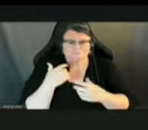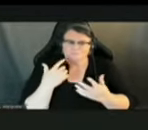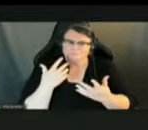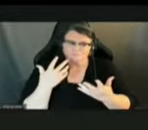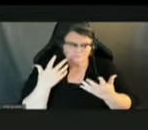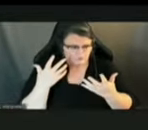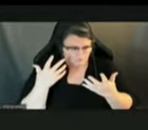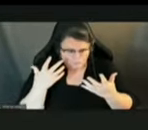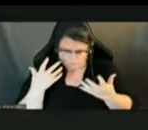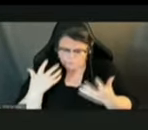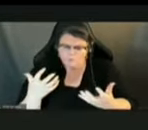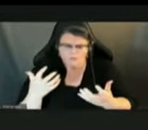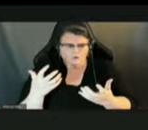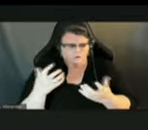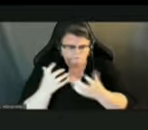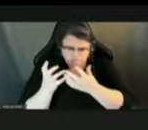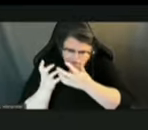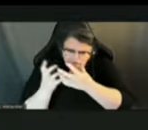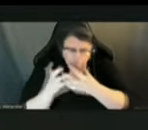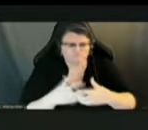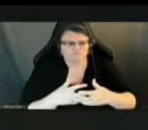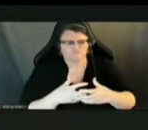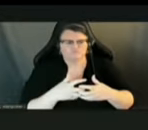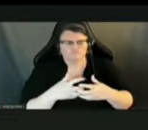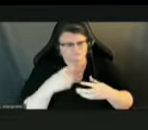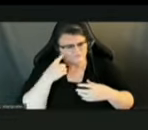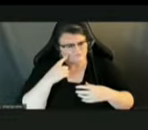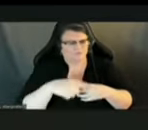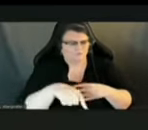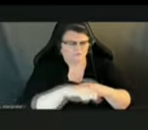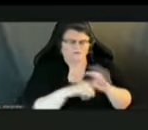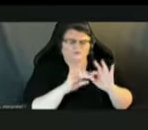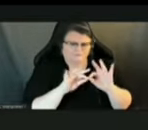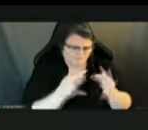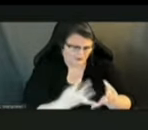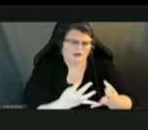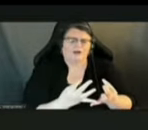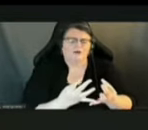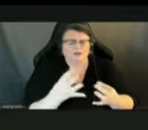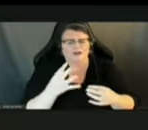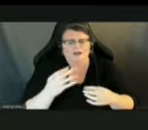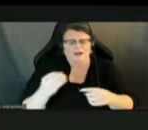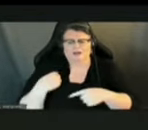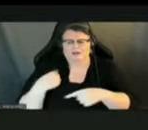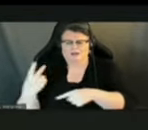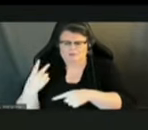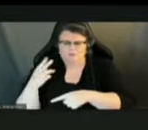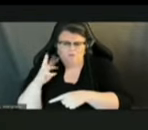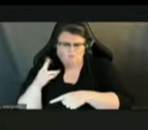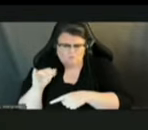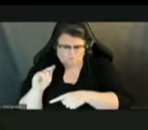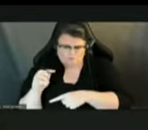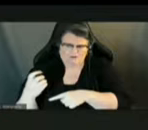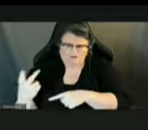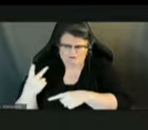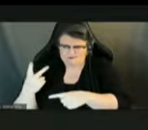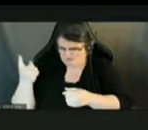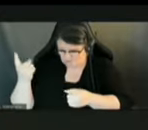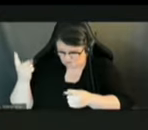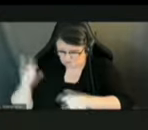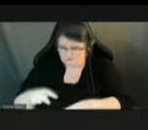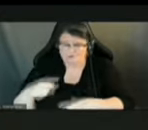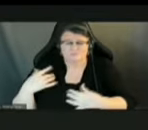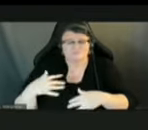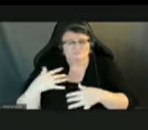made whole. And Councilmember White and I agree that one of the biggest burdens that